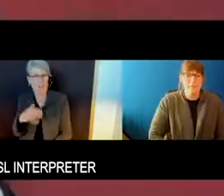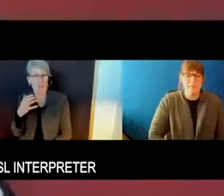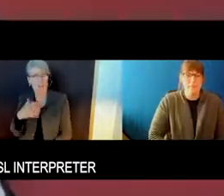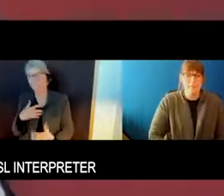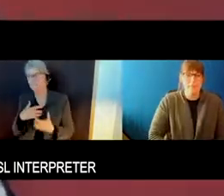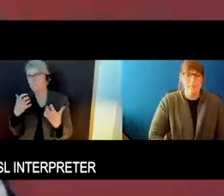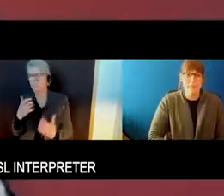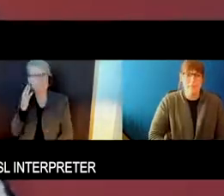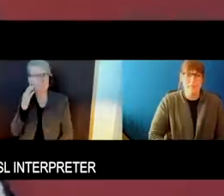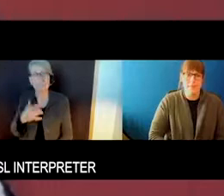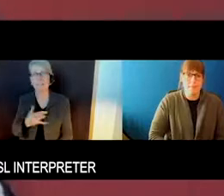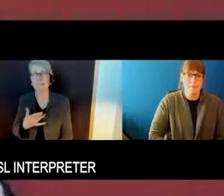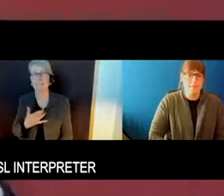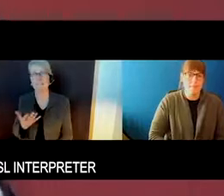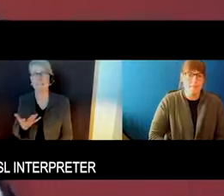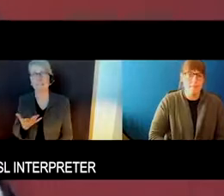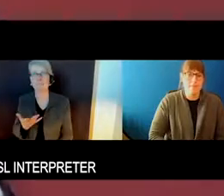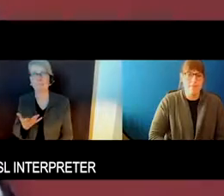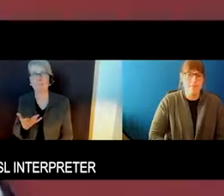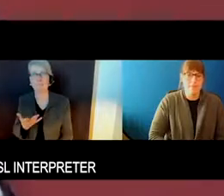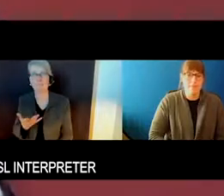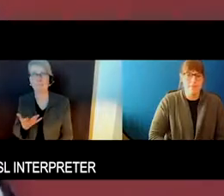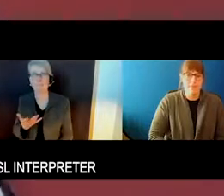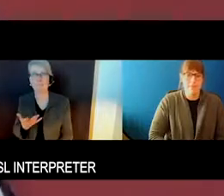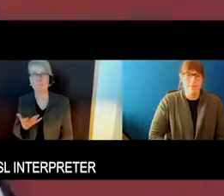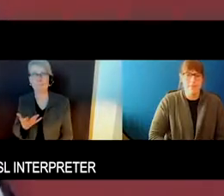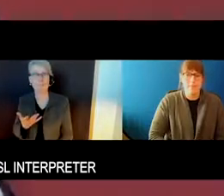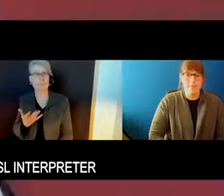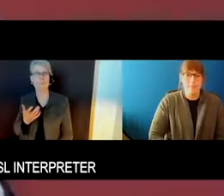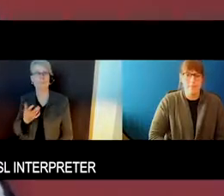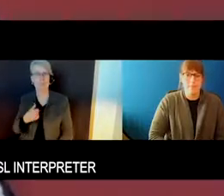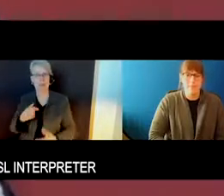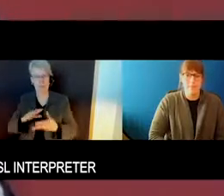through it a lot. When you feel that you have been